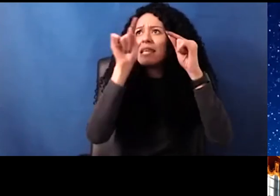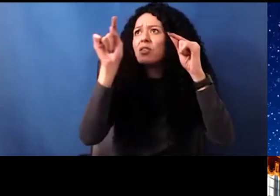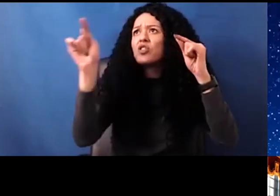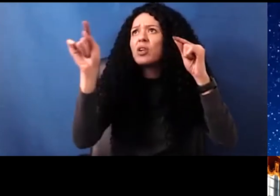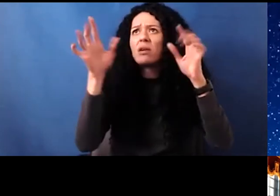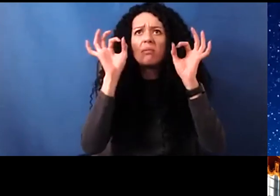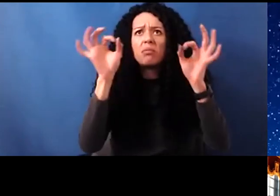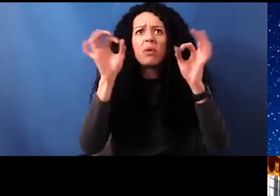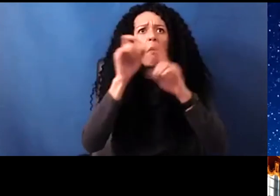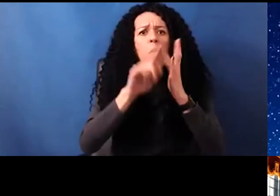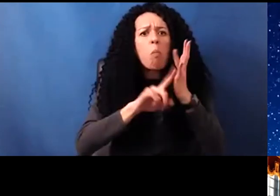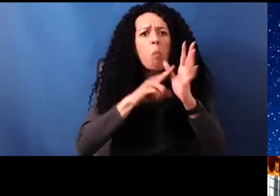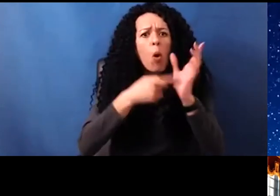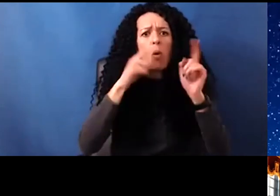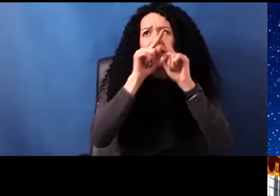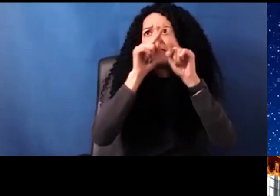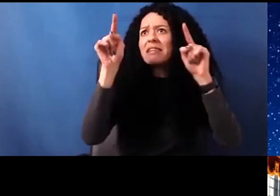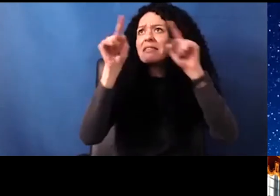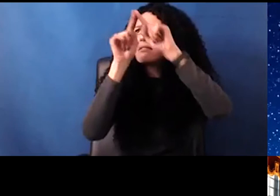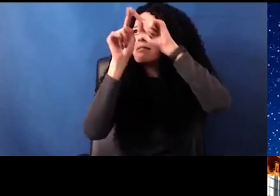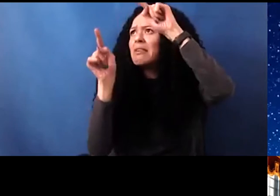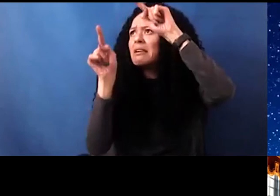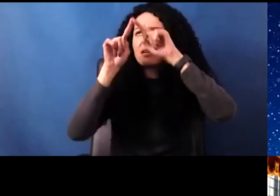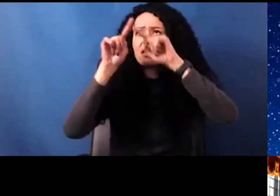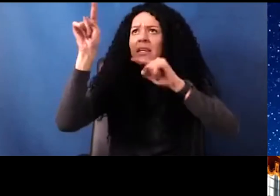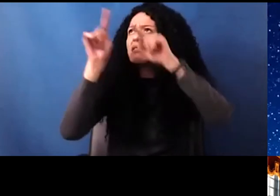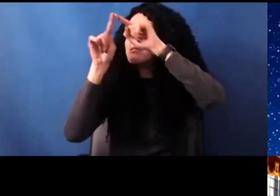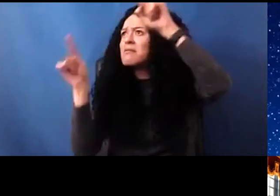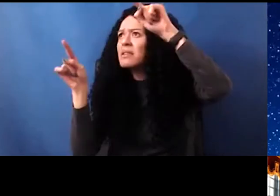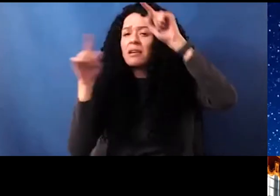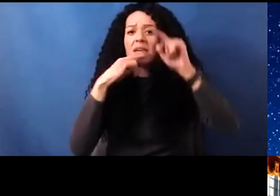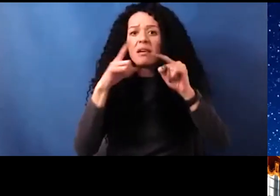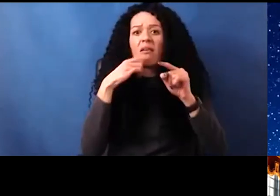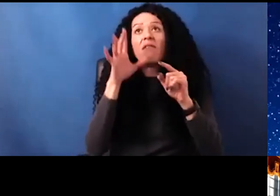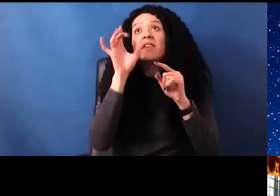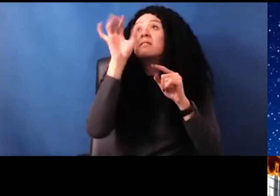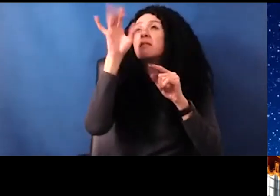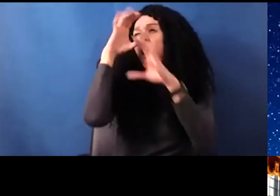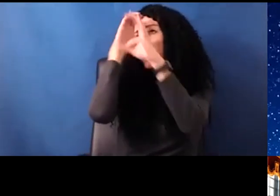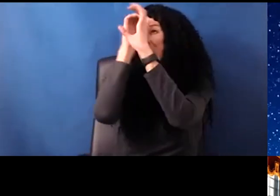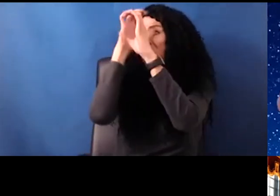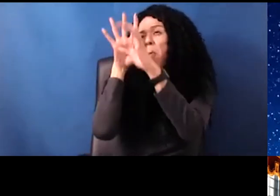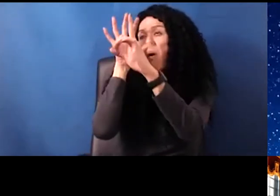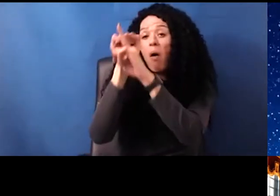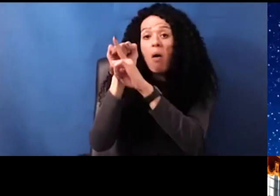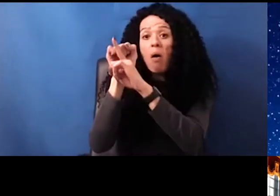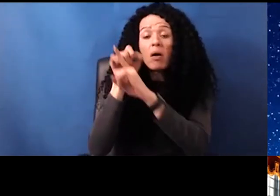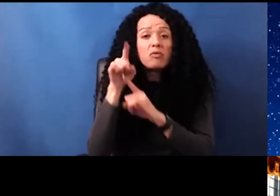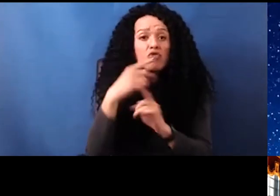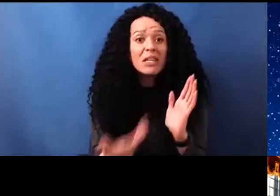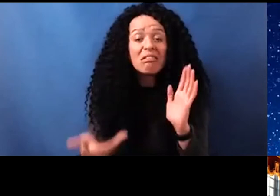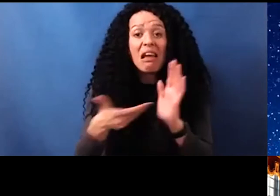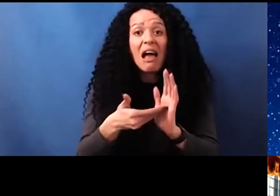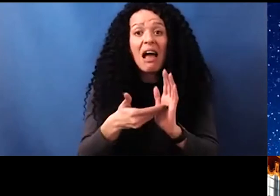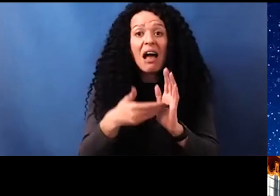polar distances of the objects observed, and who added lustre to